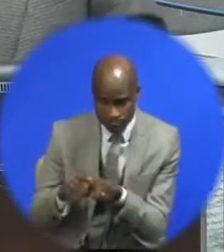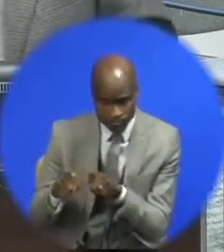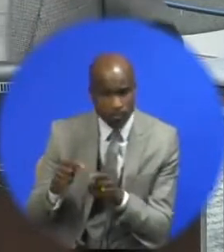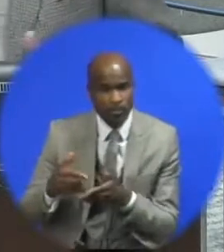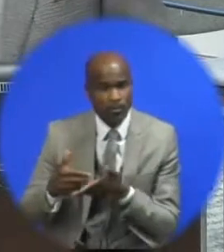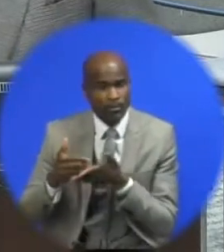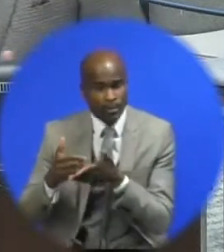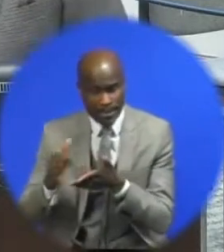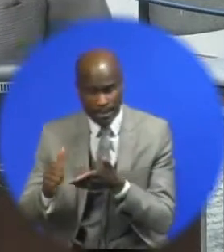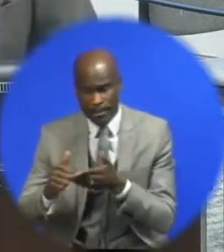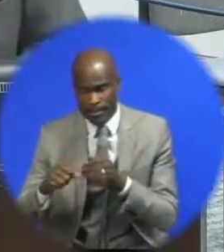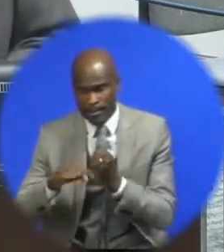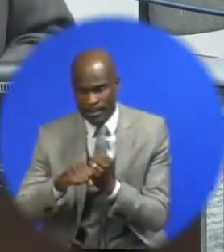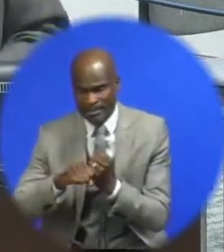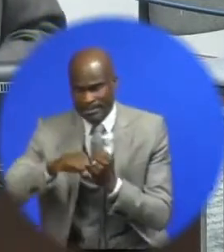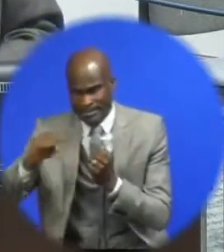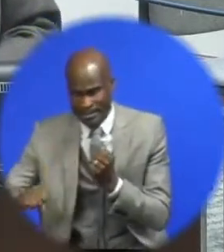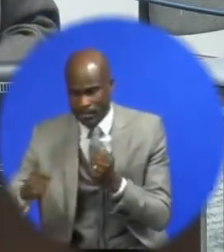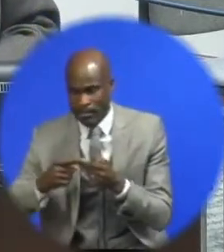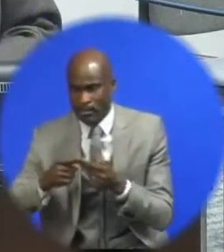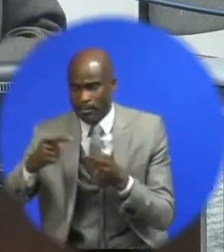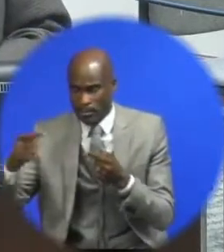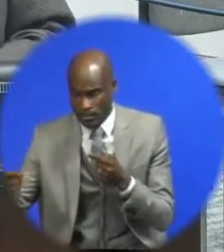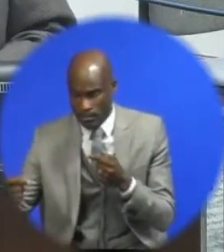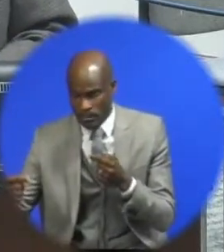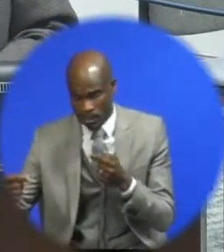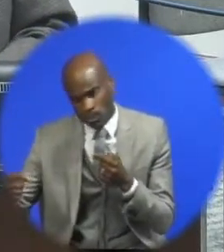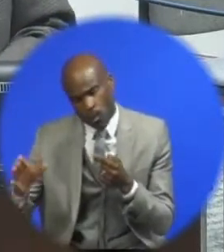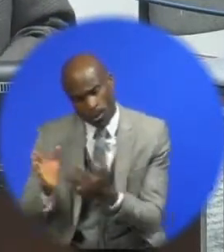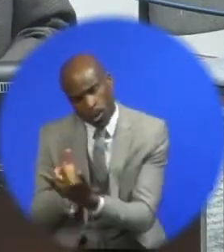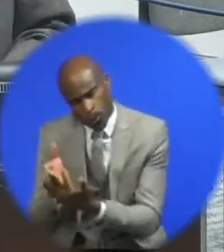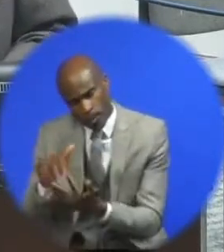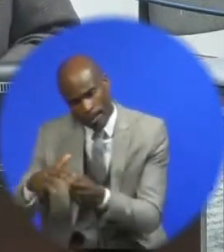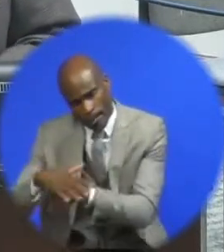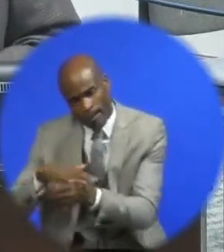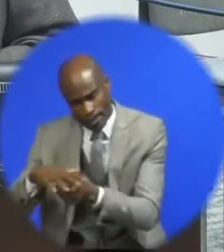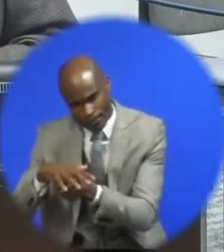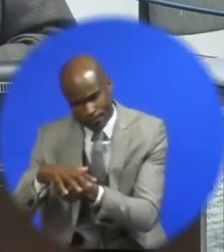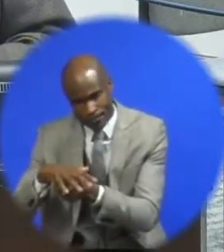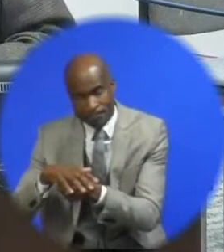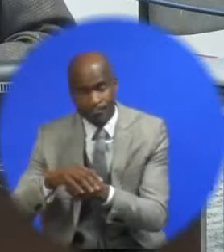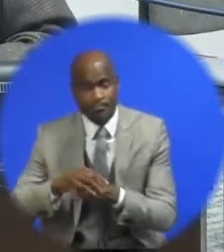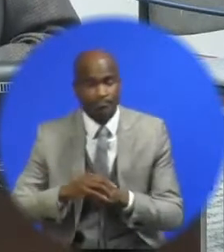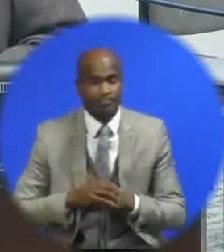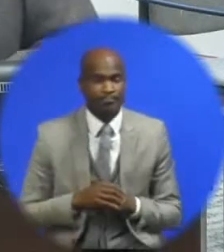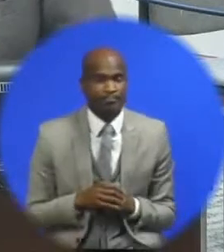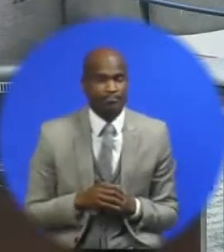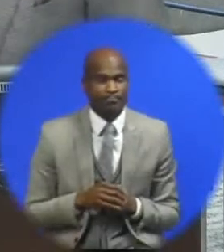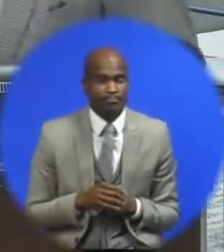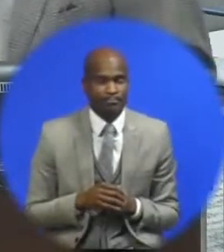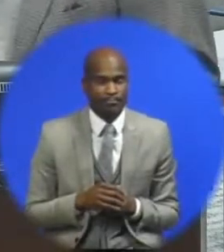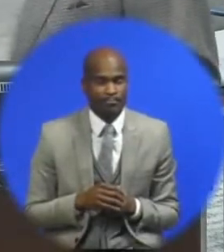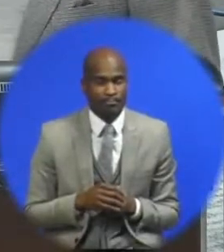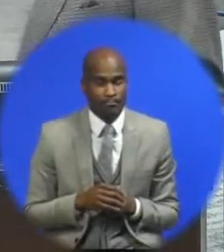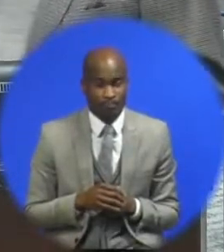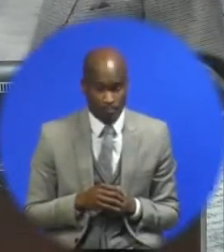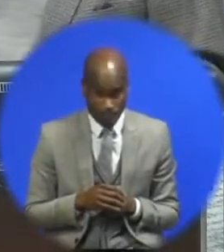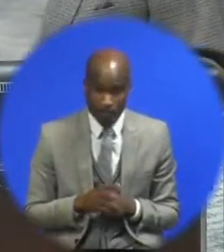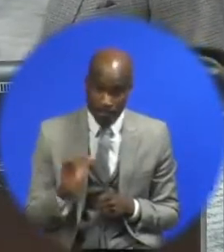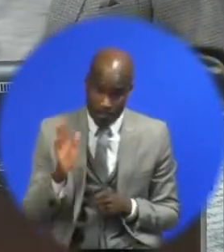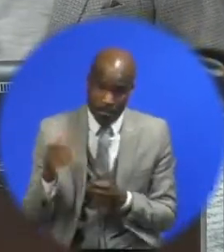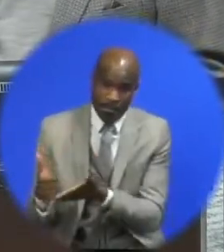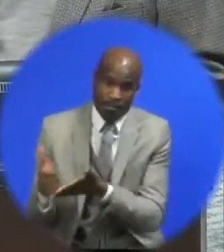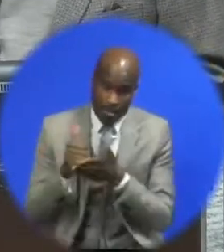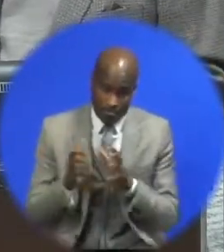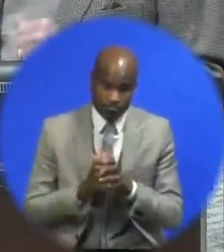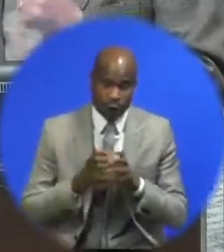which is an additional, the trail will go through there. And so that's going to be another a big help to